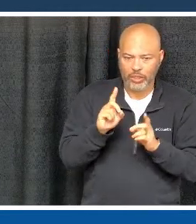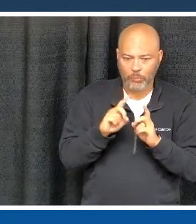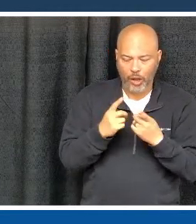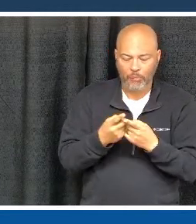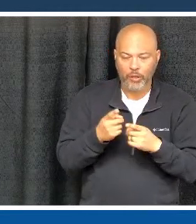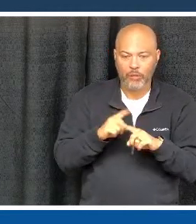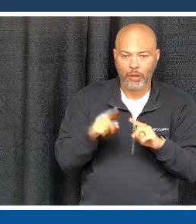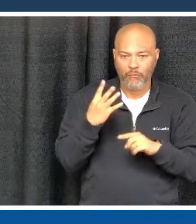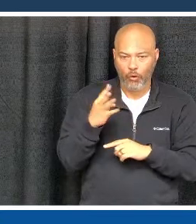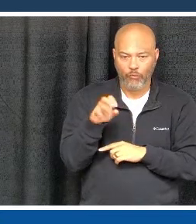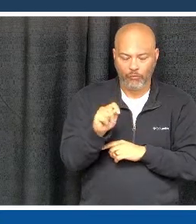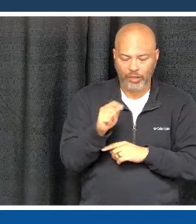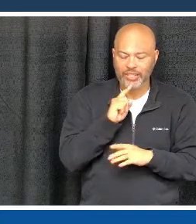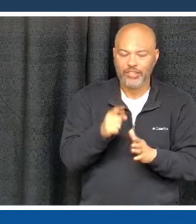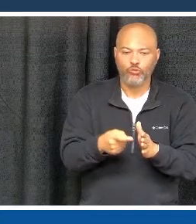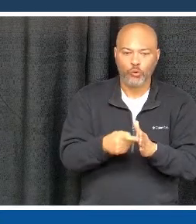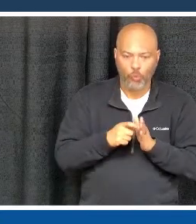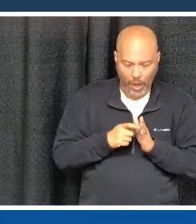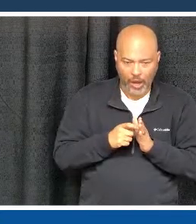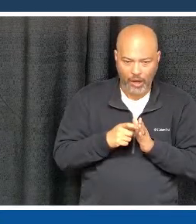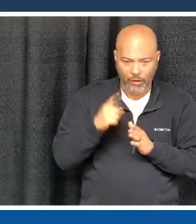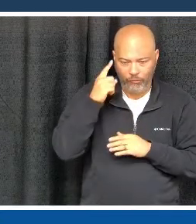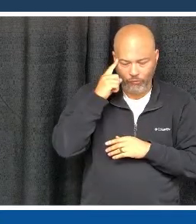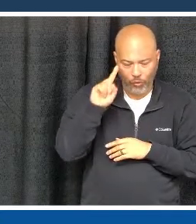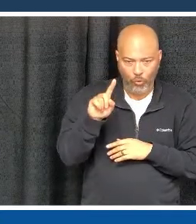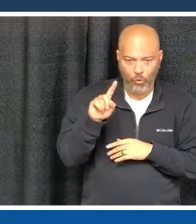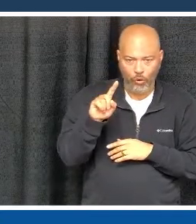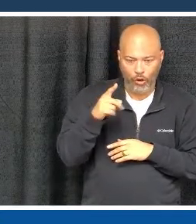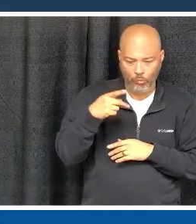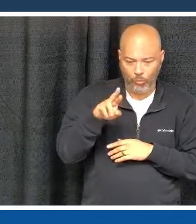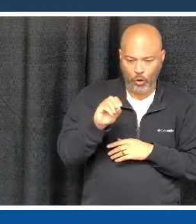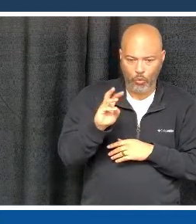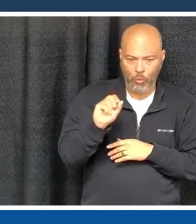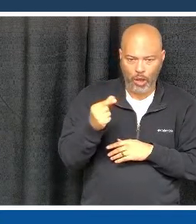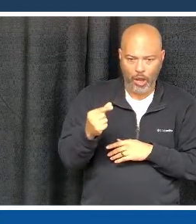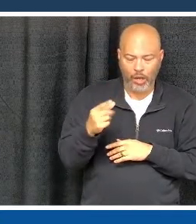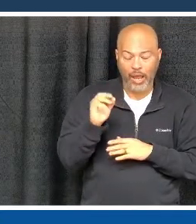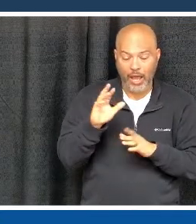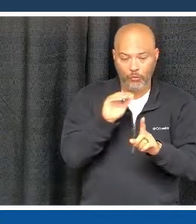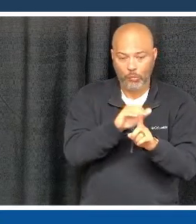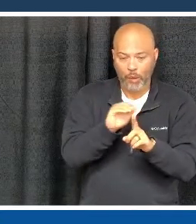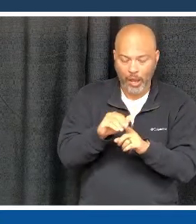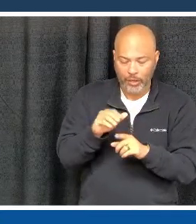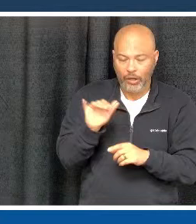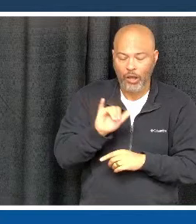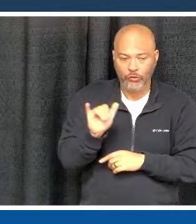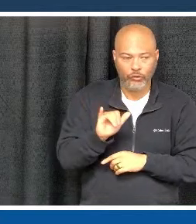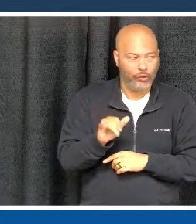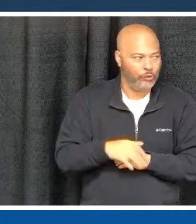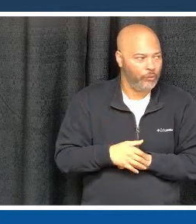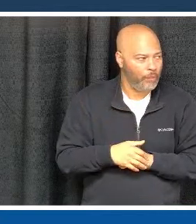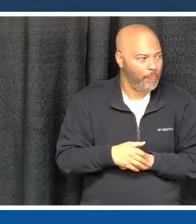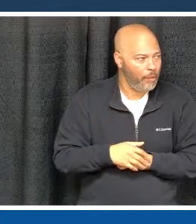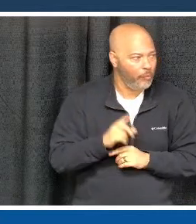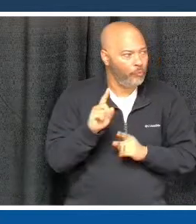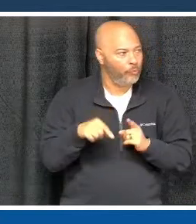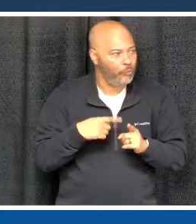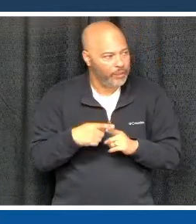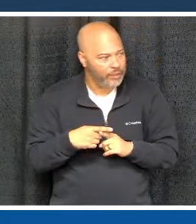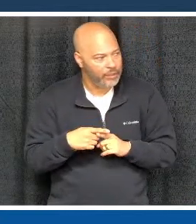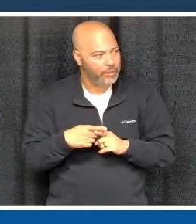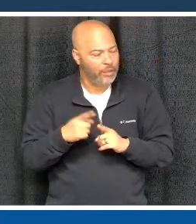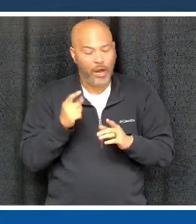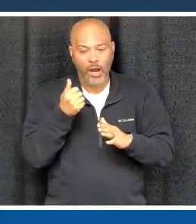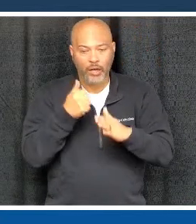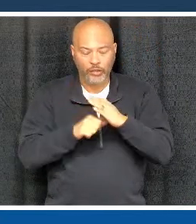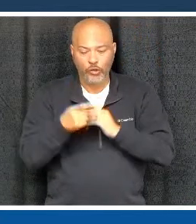but 4 feet is required for PROWOG. And a reminder that when, under the